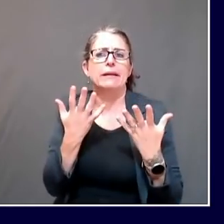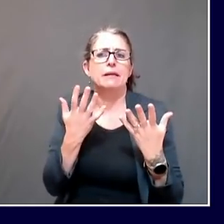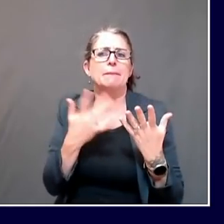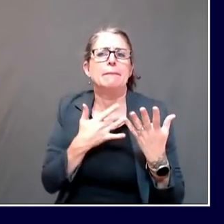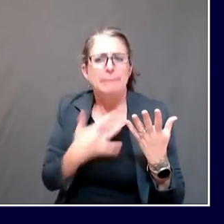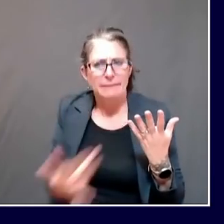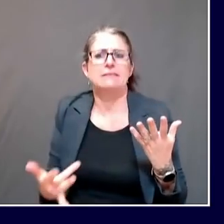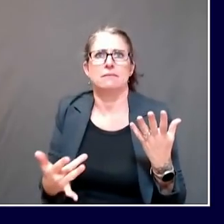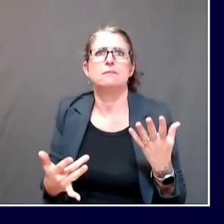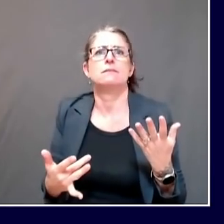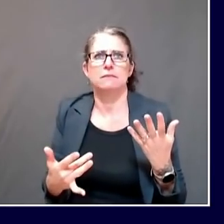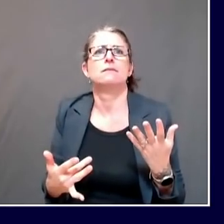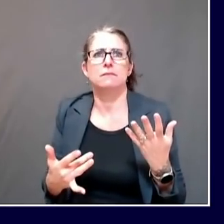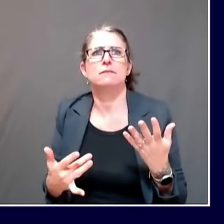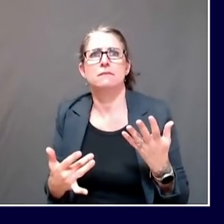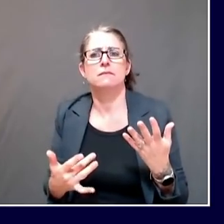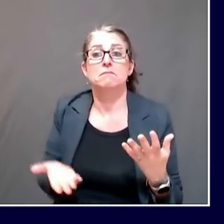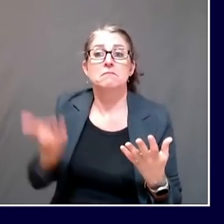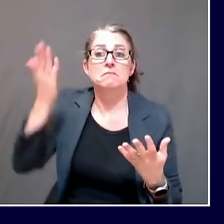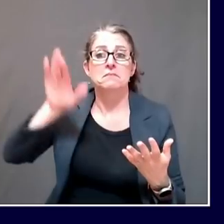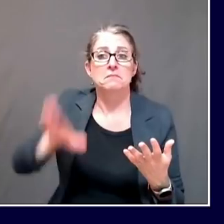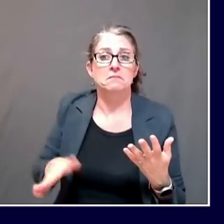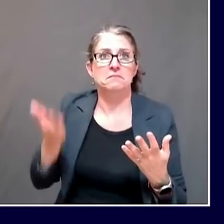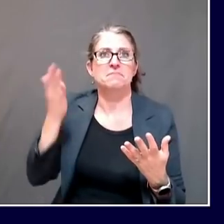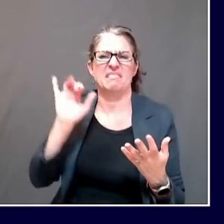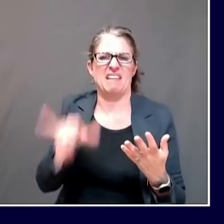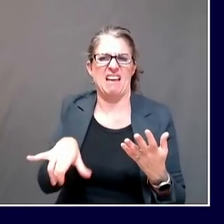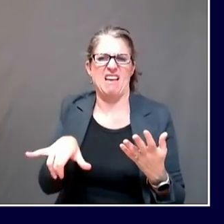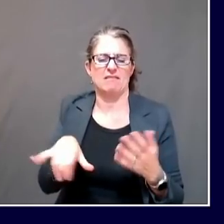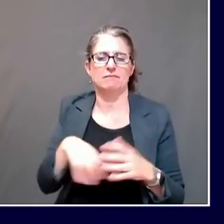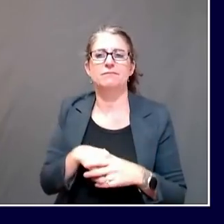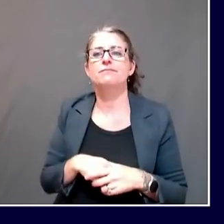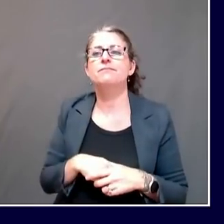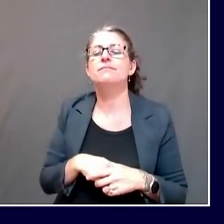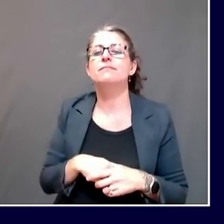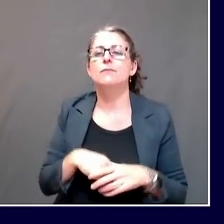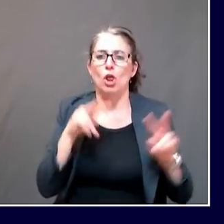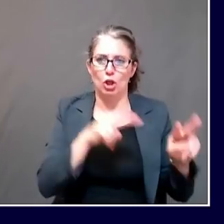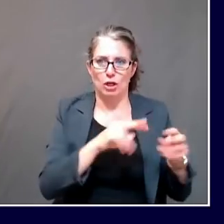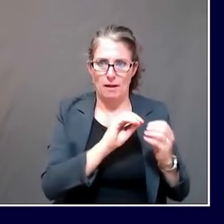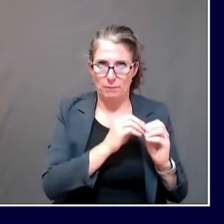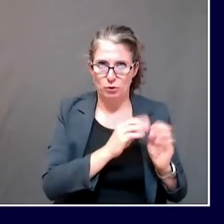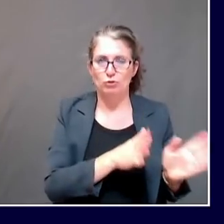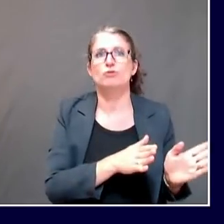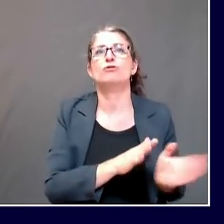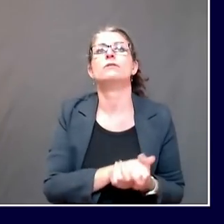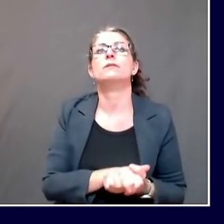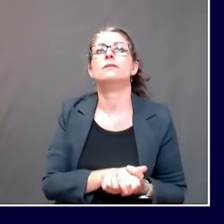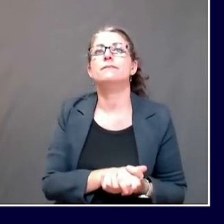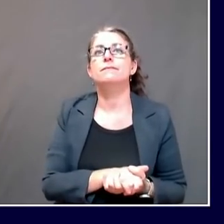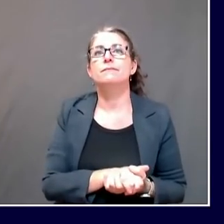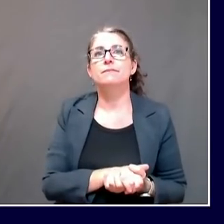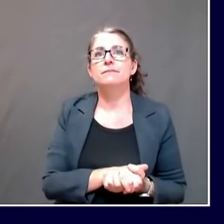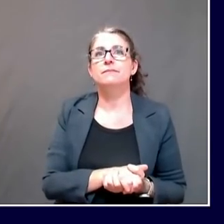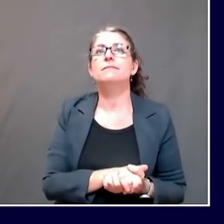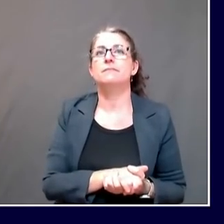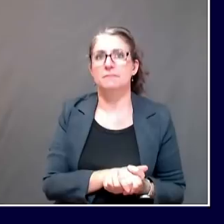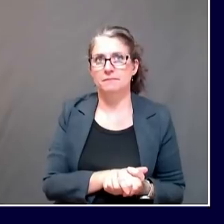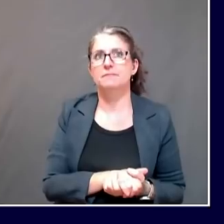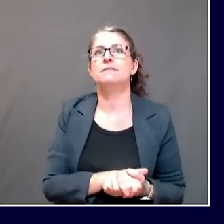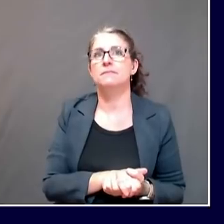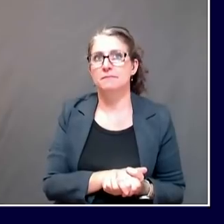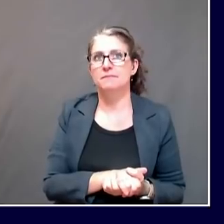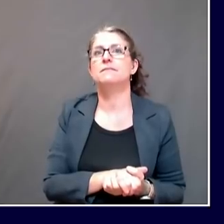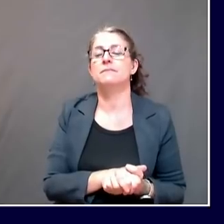are going into a season where we're contending both with the flu as well as with COVID-19. We're